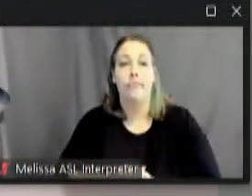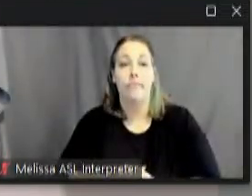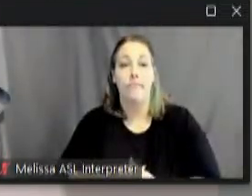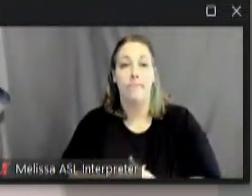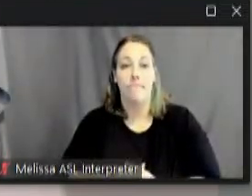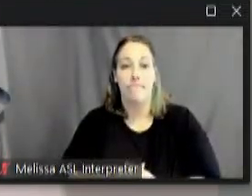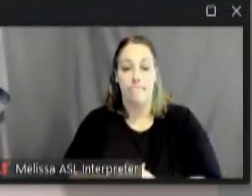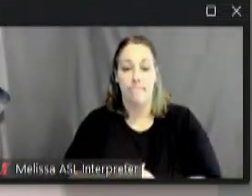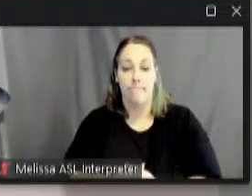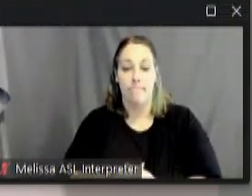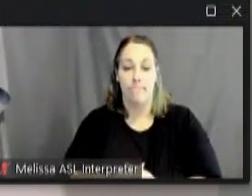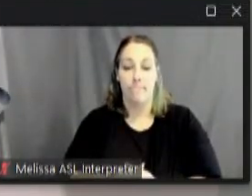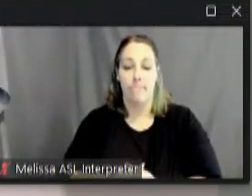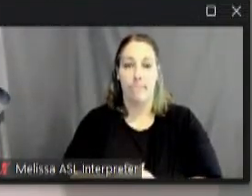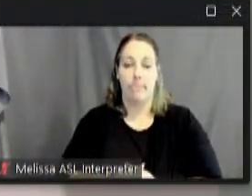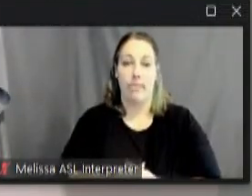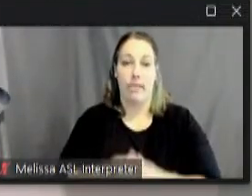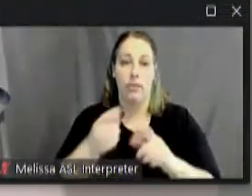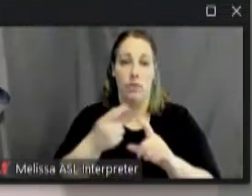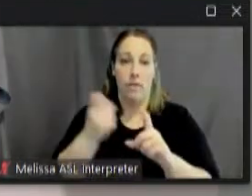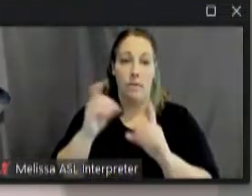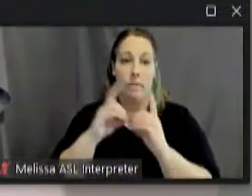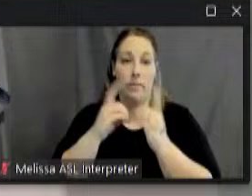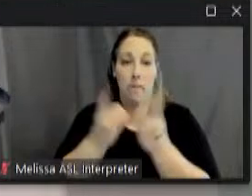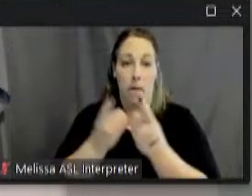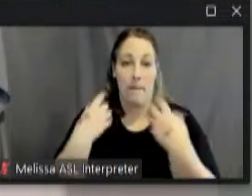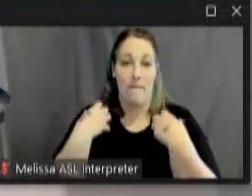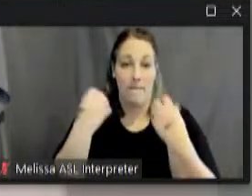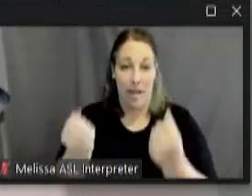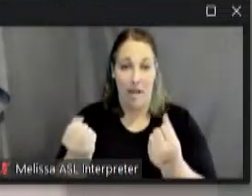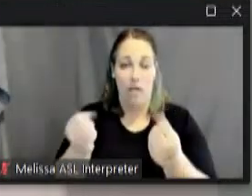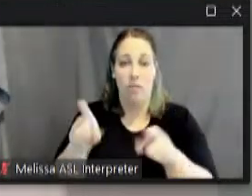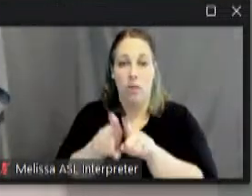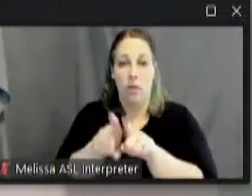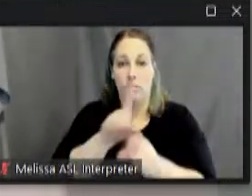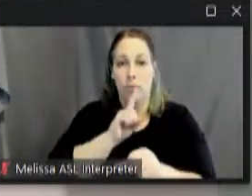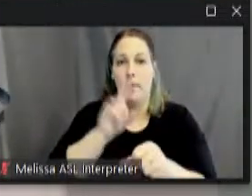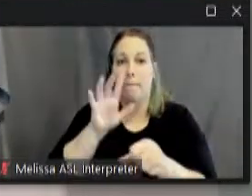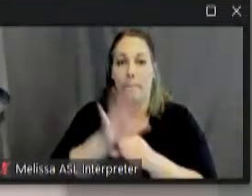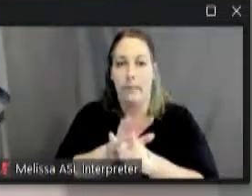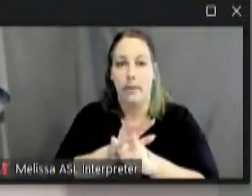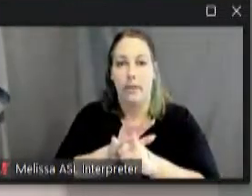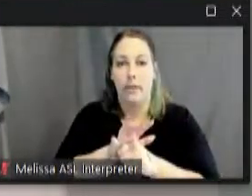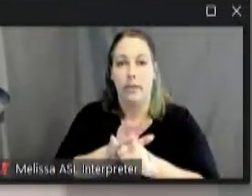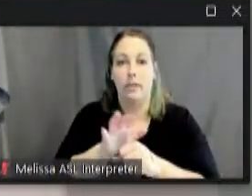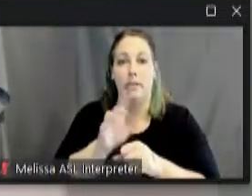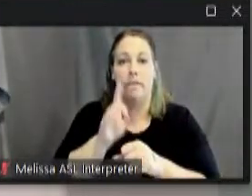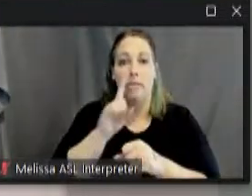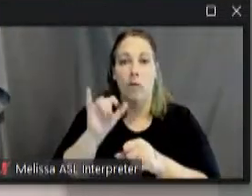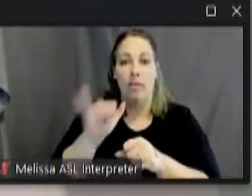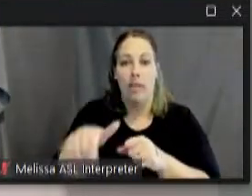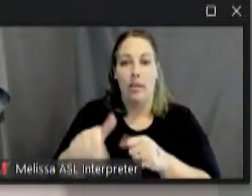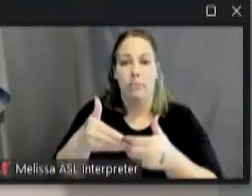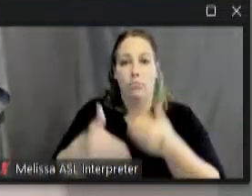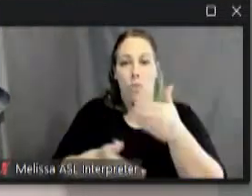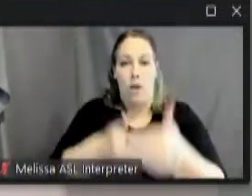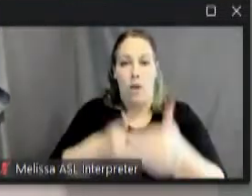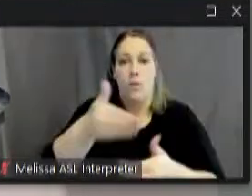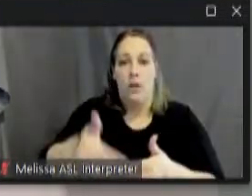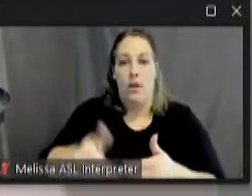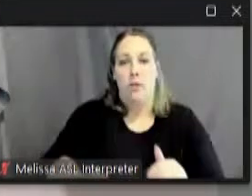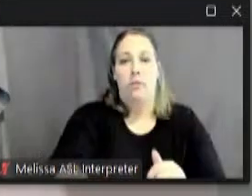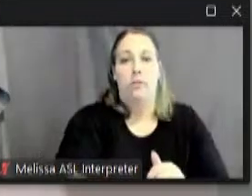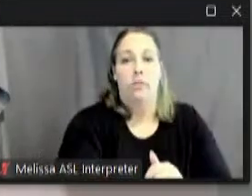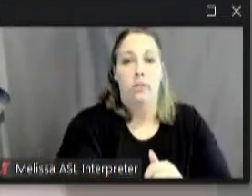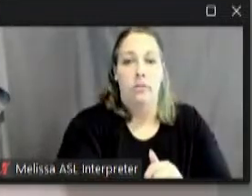from the Department of Health, we are also committed to make this progress. We